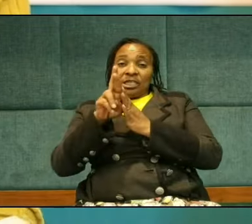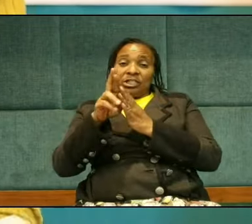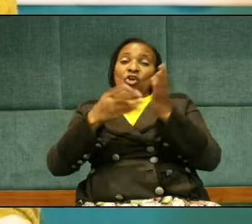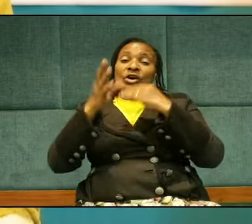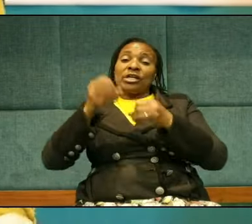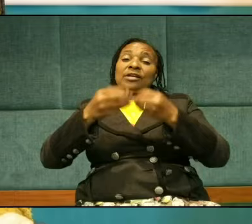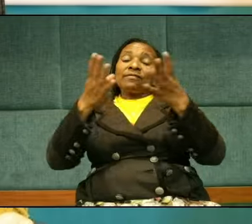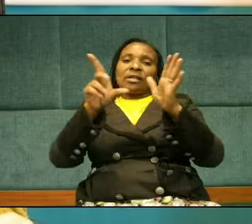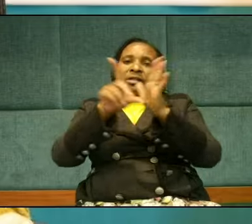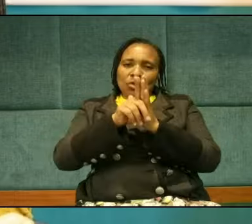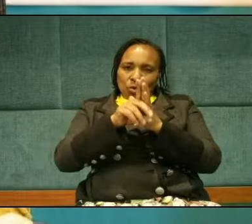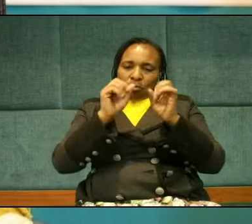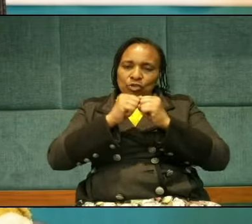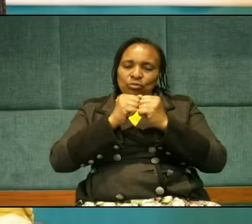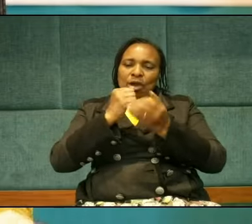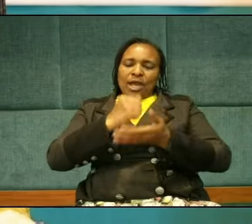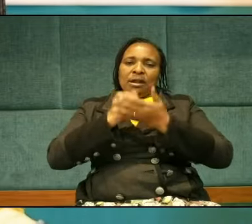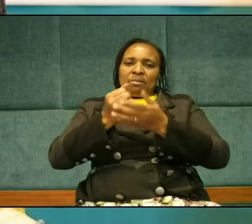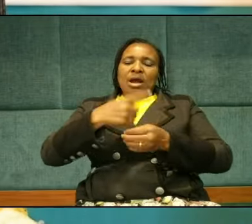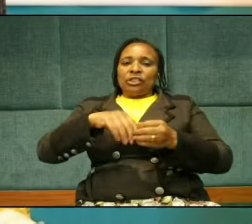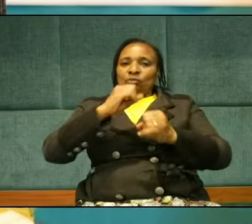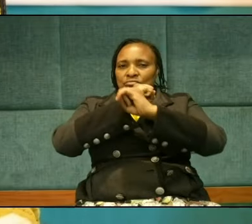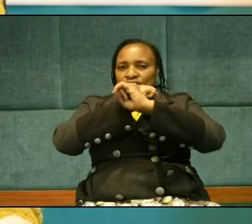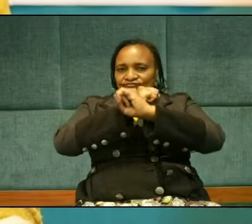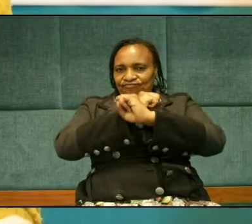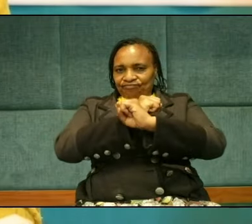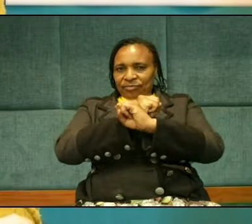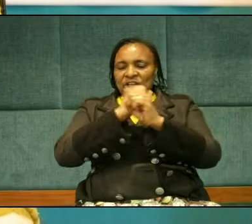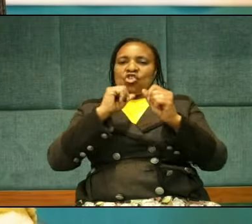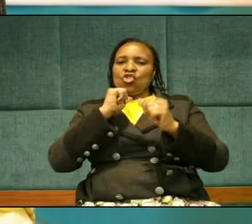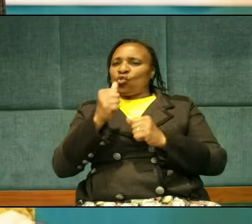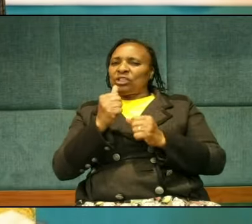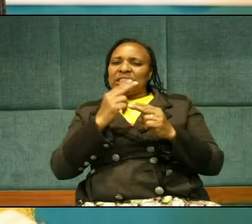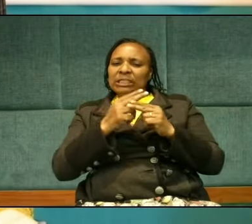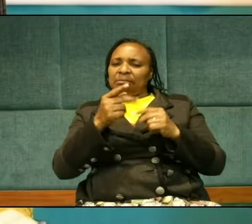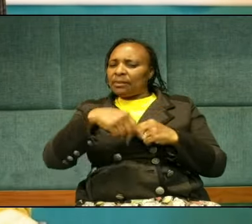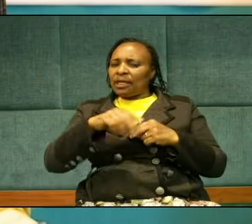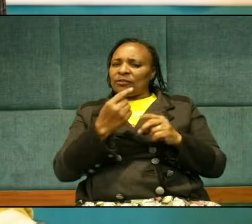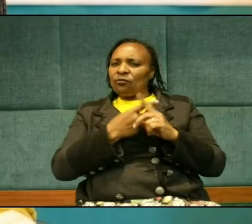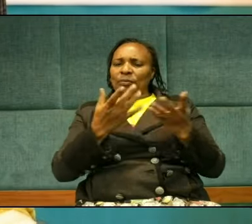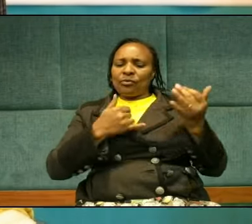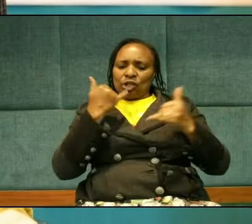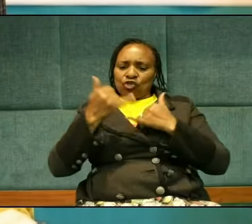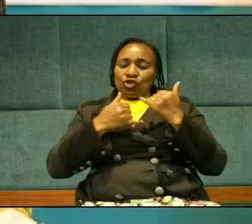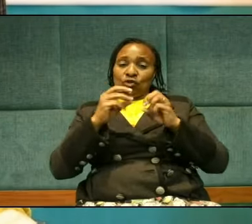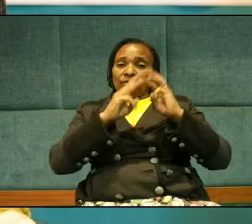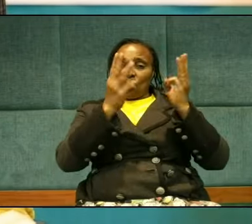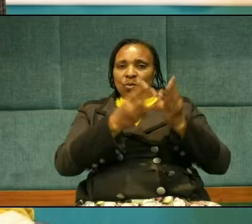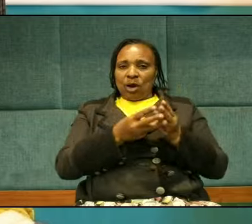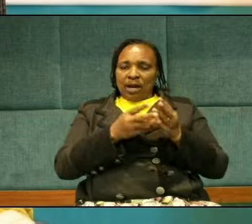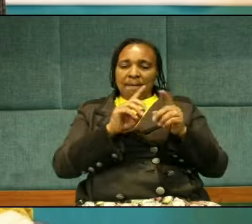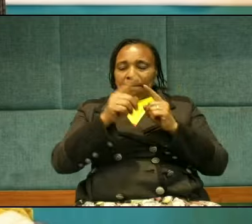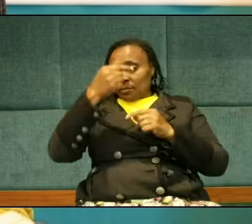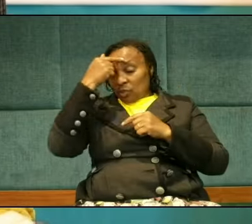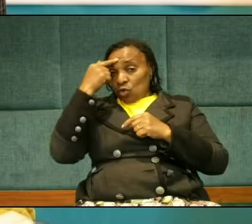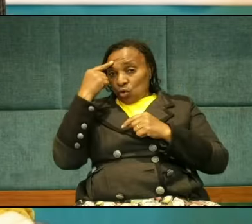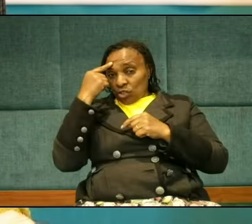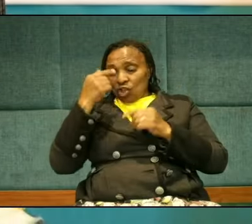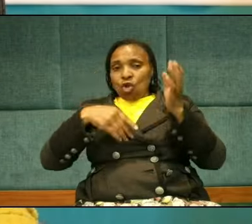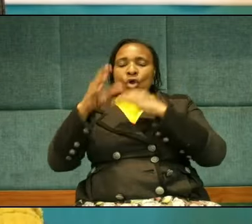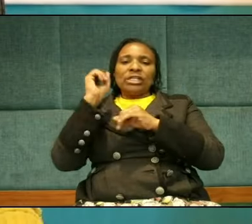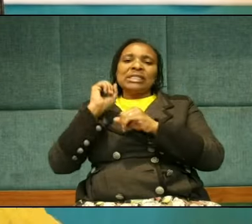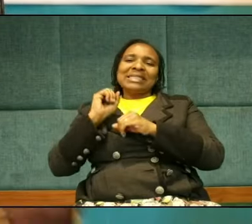law to offer us protection, not to harm us, not to keep us from the joys of this world, because God himself